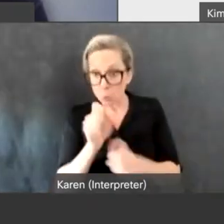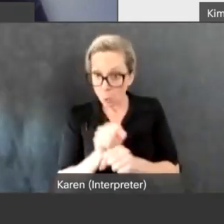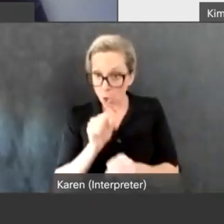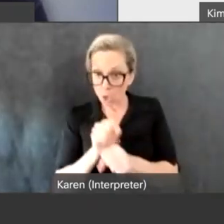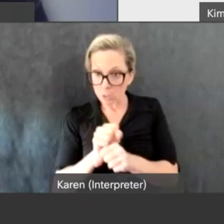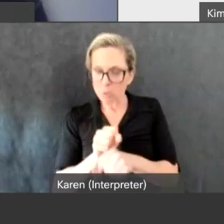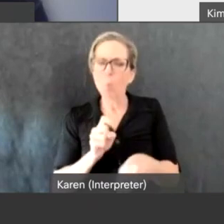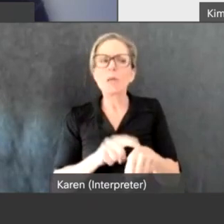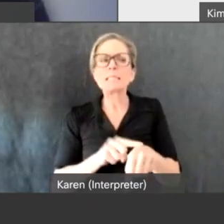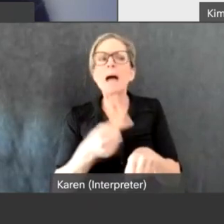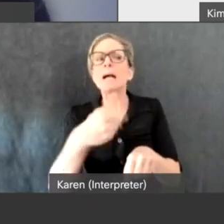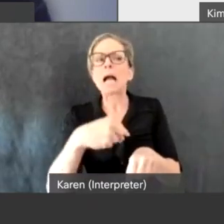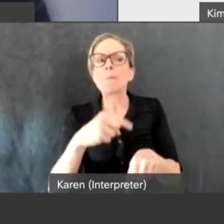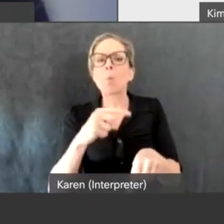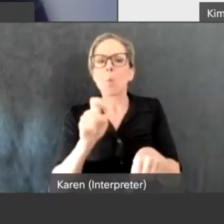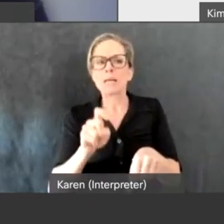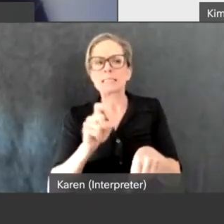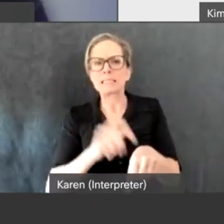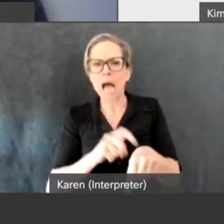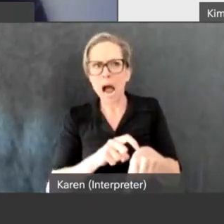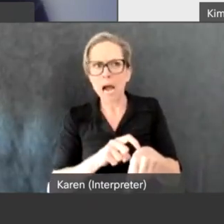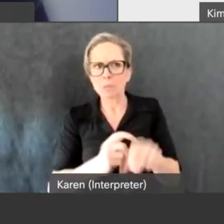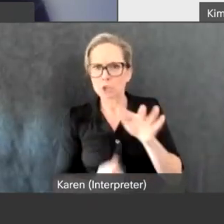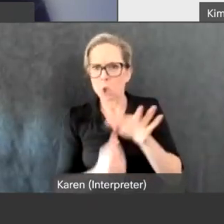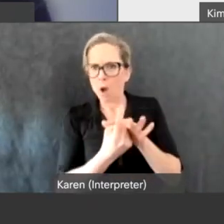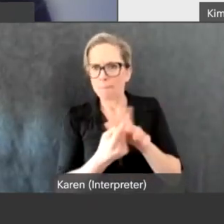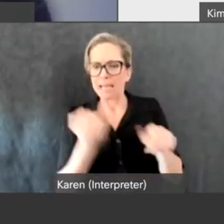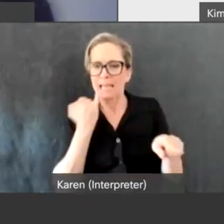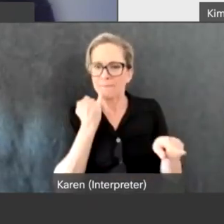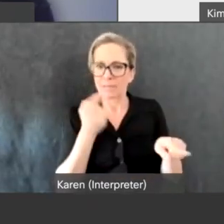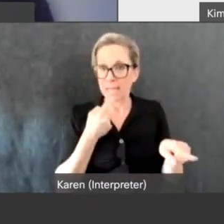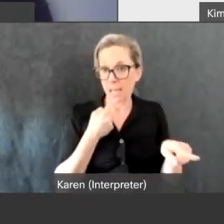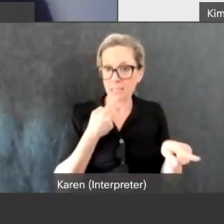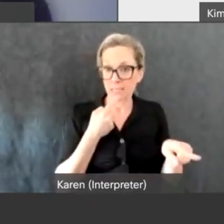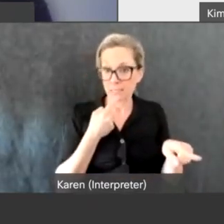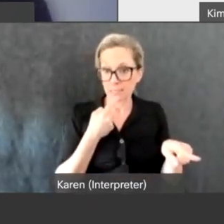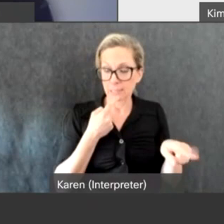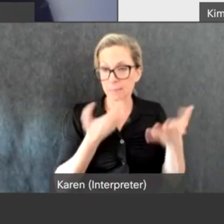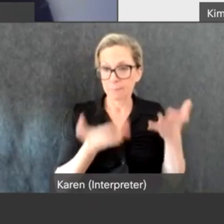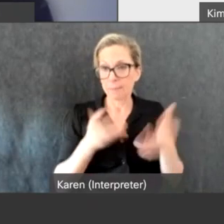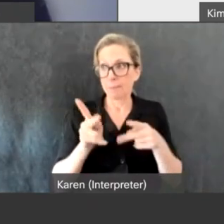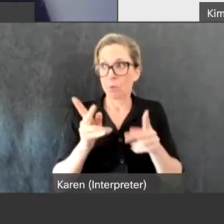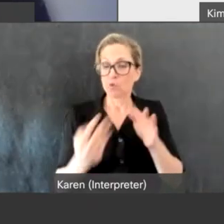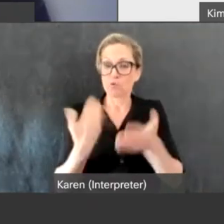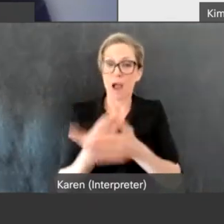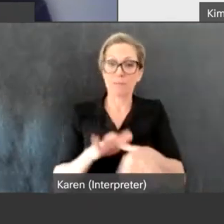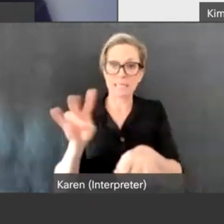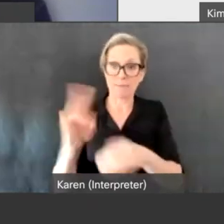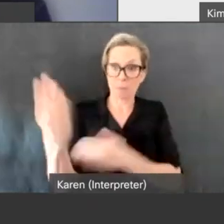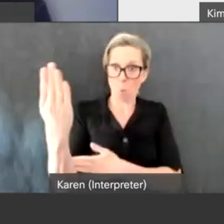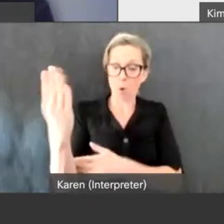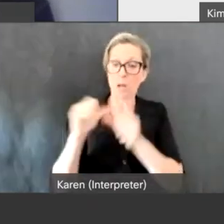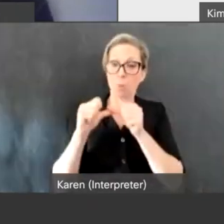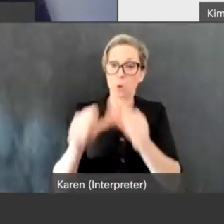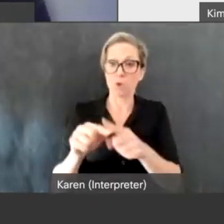What time are they coming? What time should you expect them? You know, if they're saying my folks will be there at 7 in the morning and work till